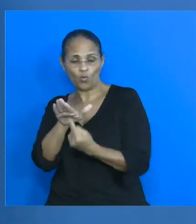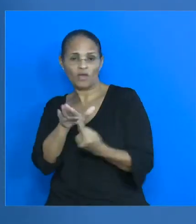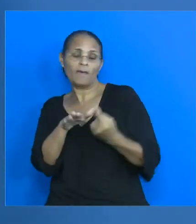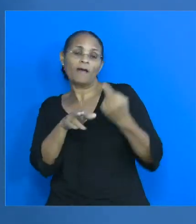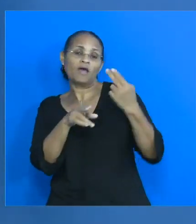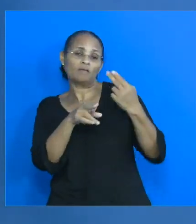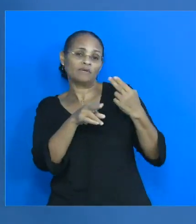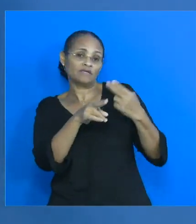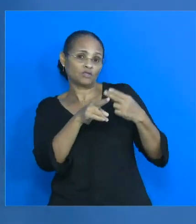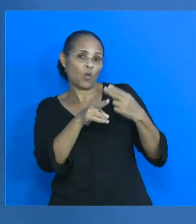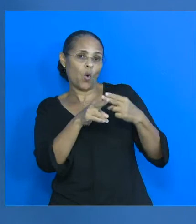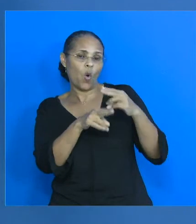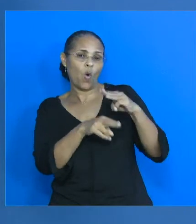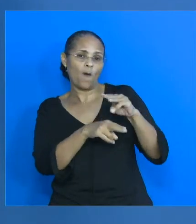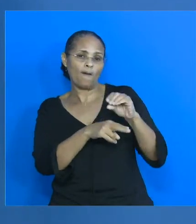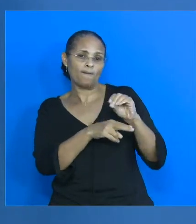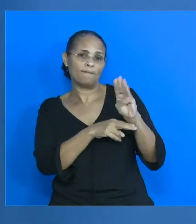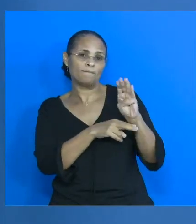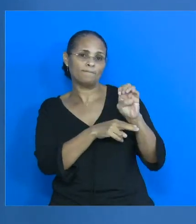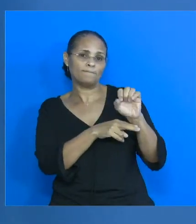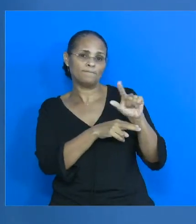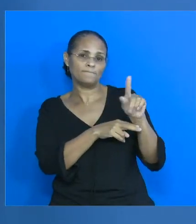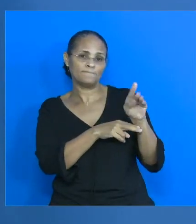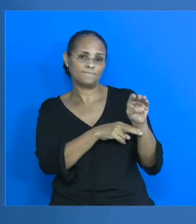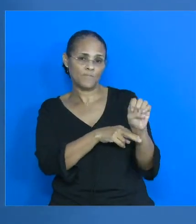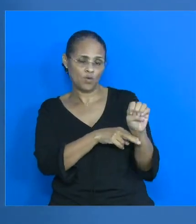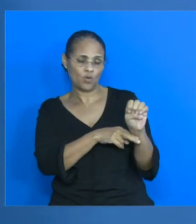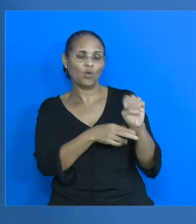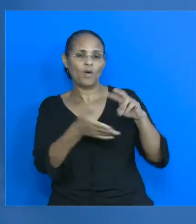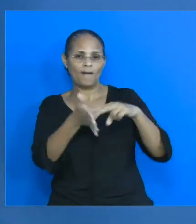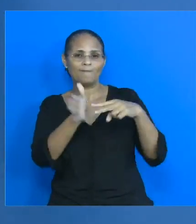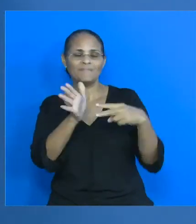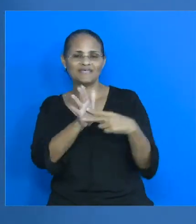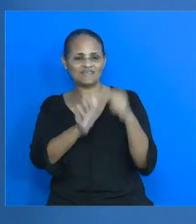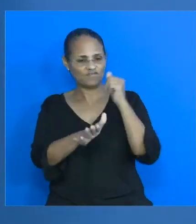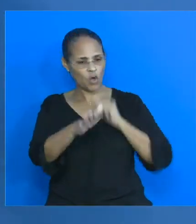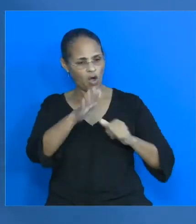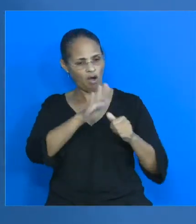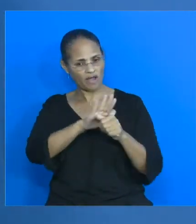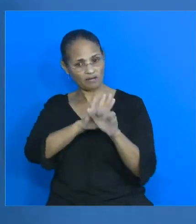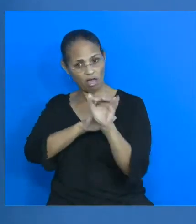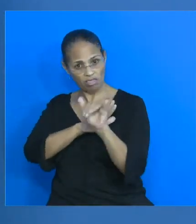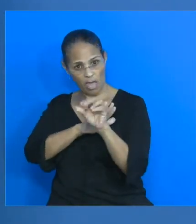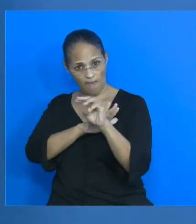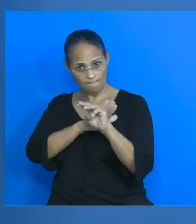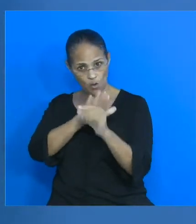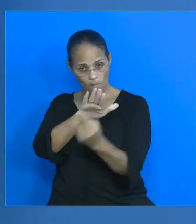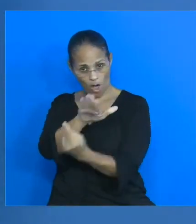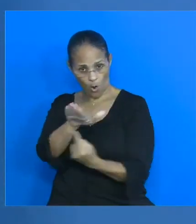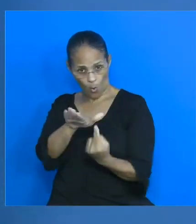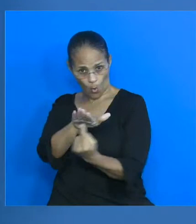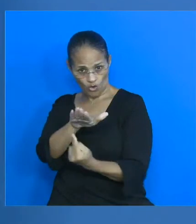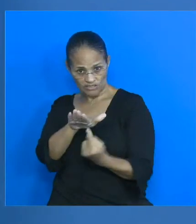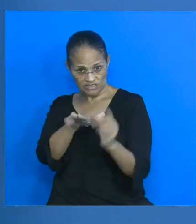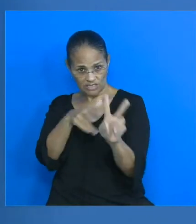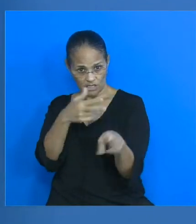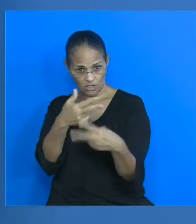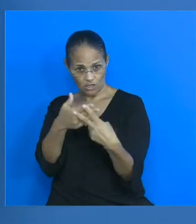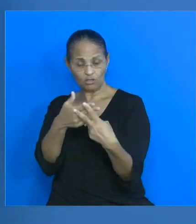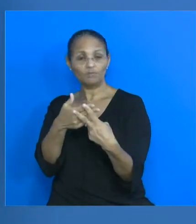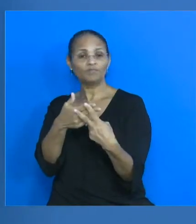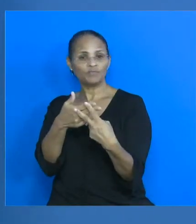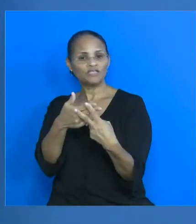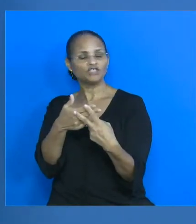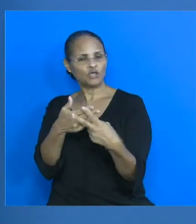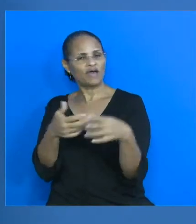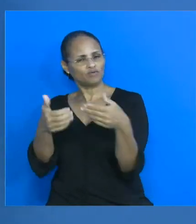mobile quarantine. So the reality is that you are under mobile quarantine, required to